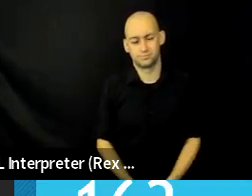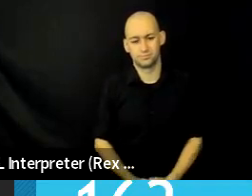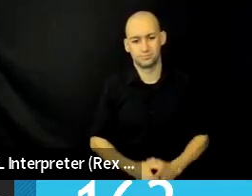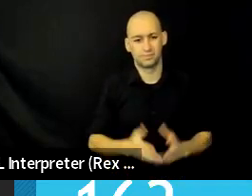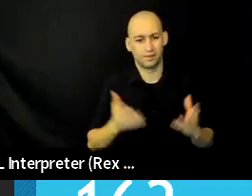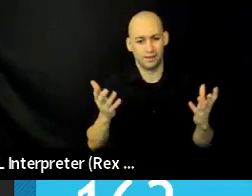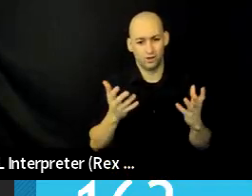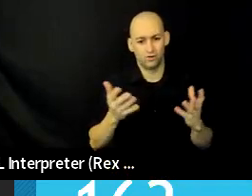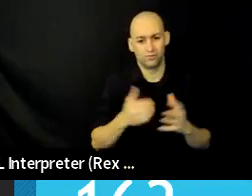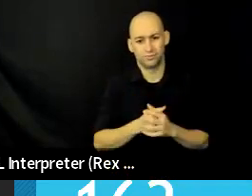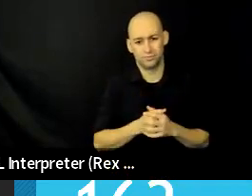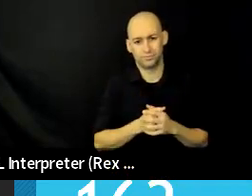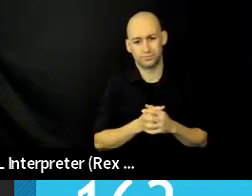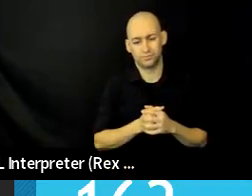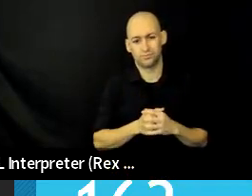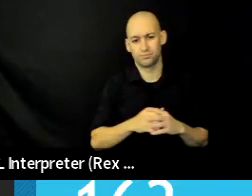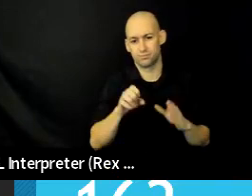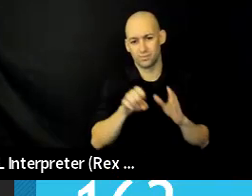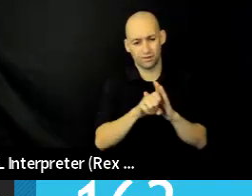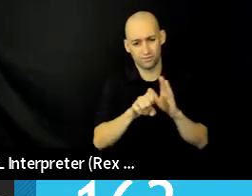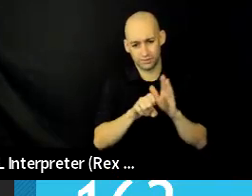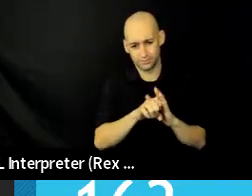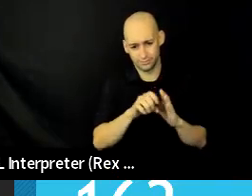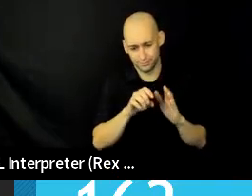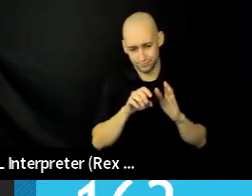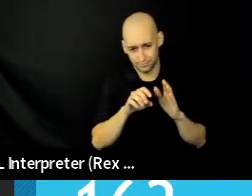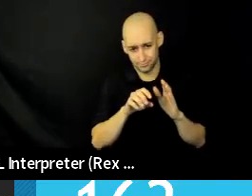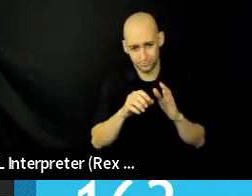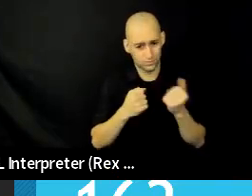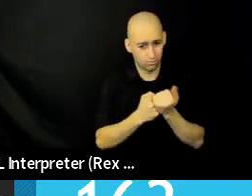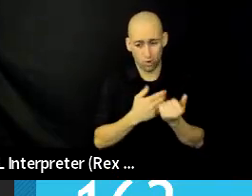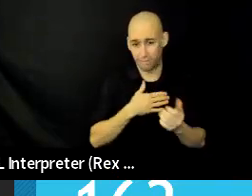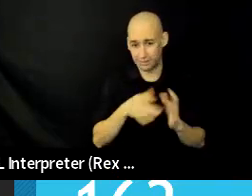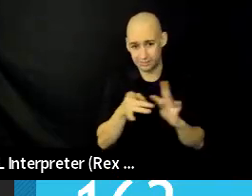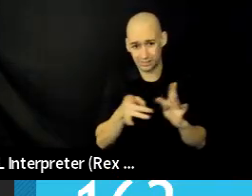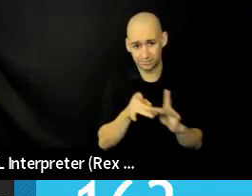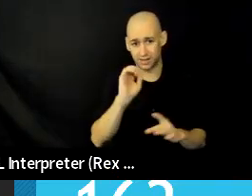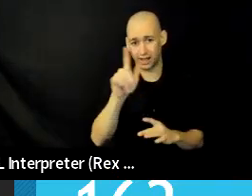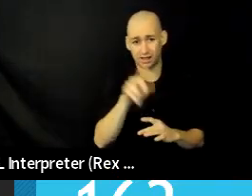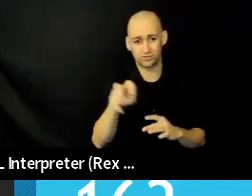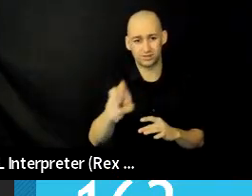Here, evidence to support my statement that Caltrans did not